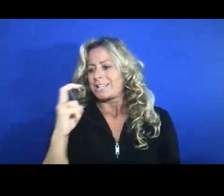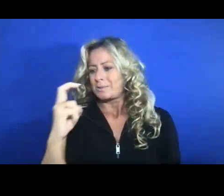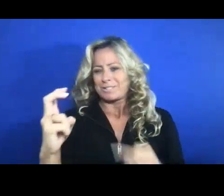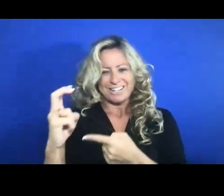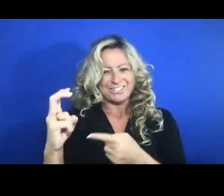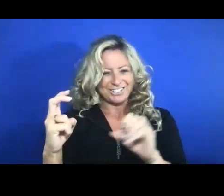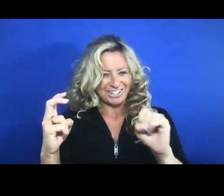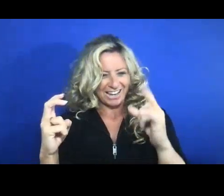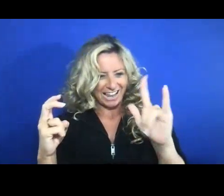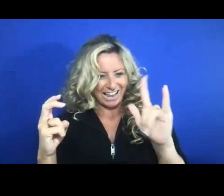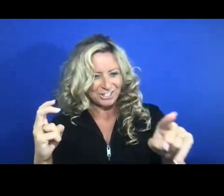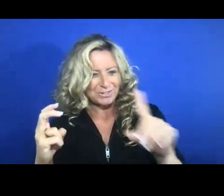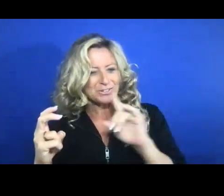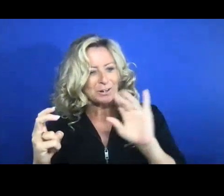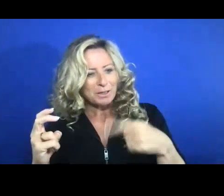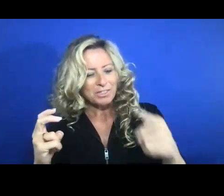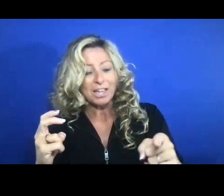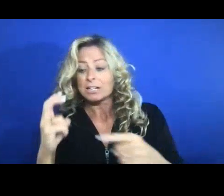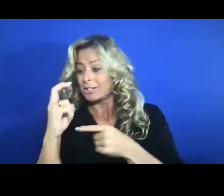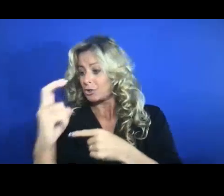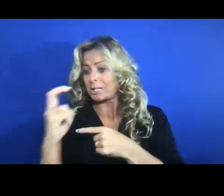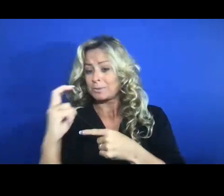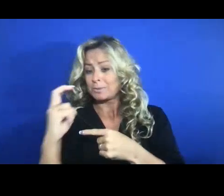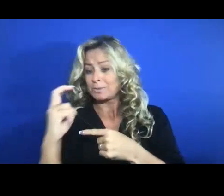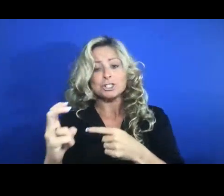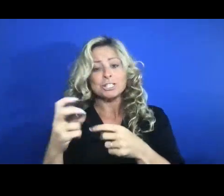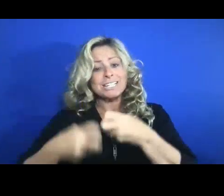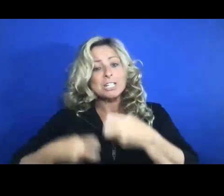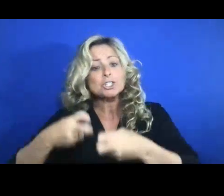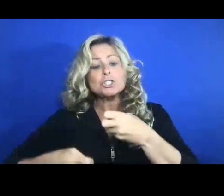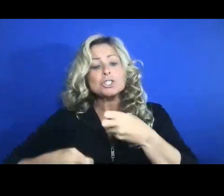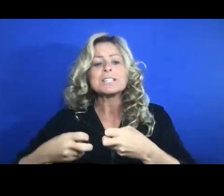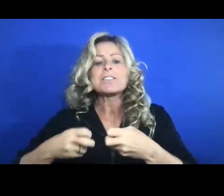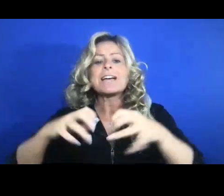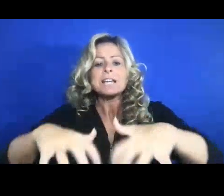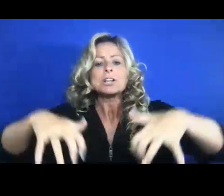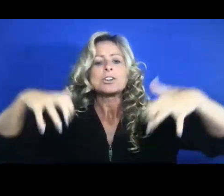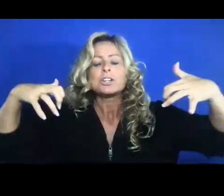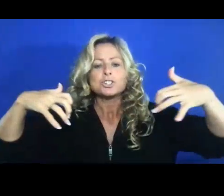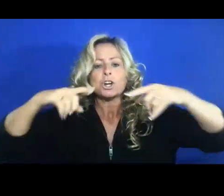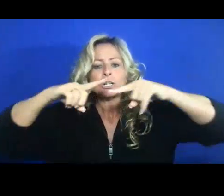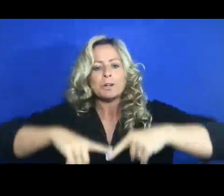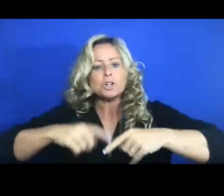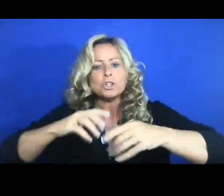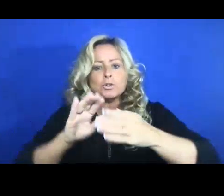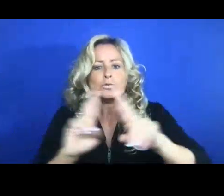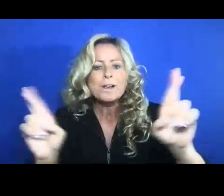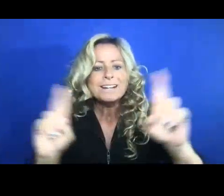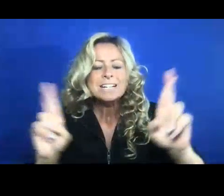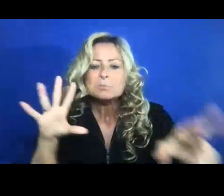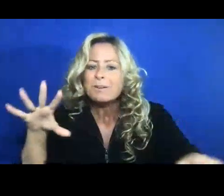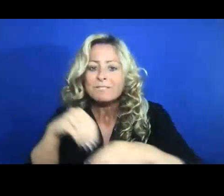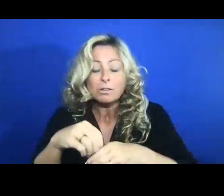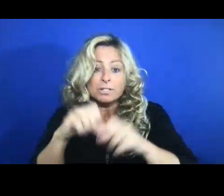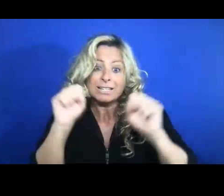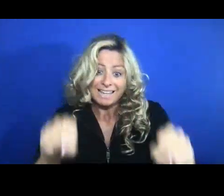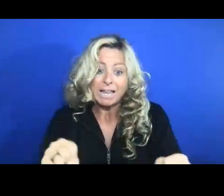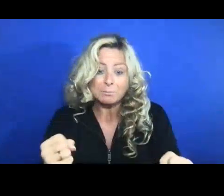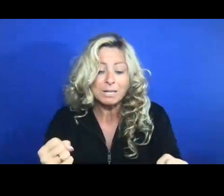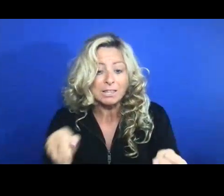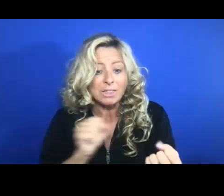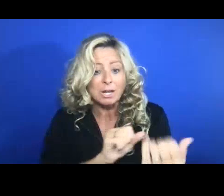Ashley, transportation is an issue that congregations, depending on your readiness to be involved, can, approach.